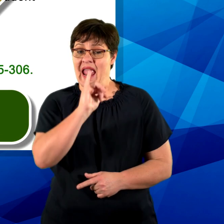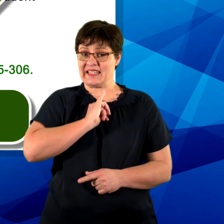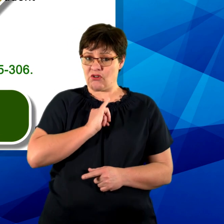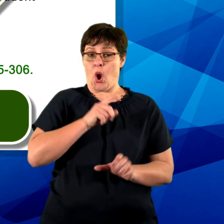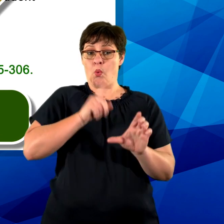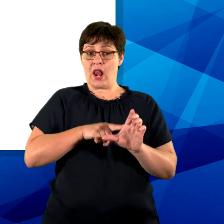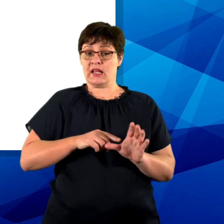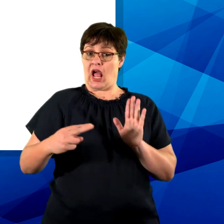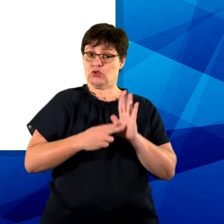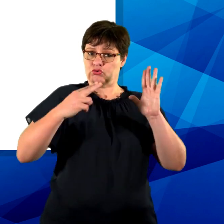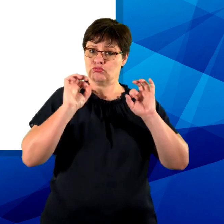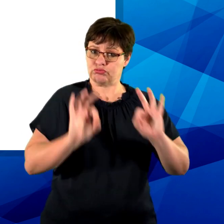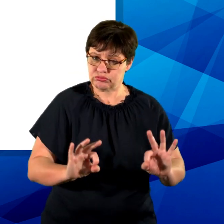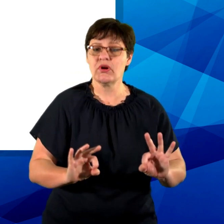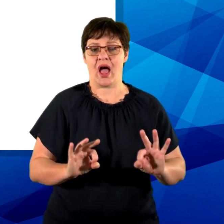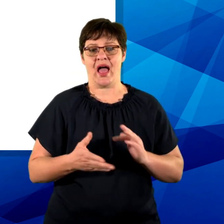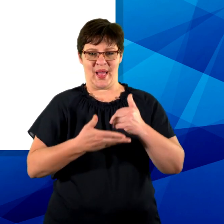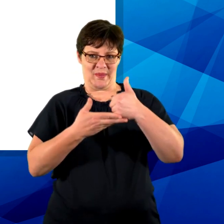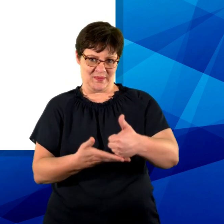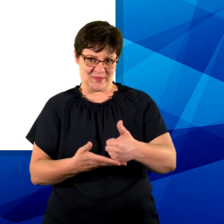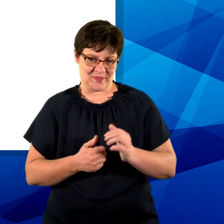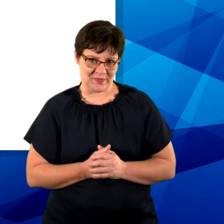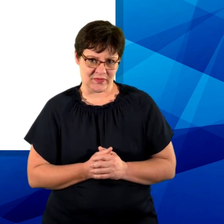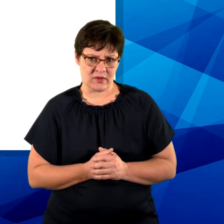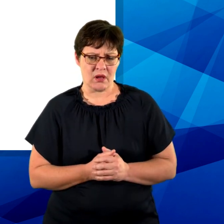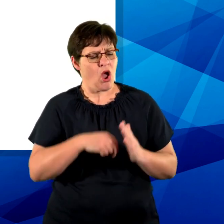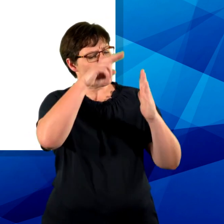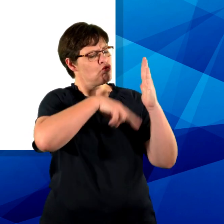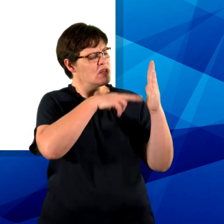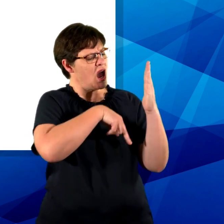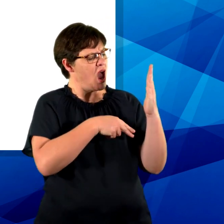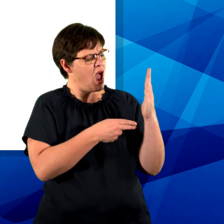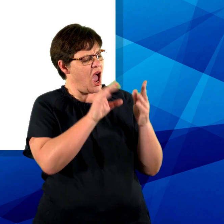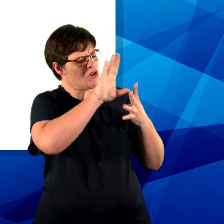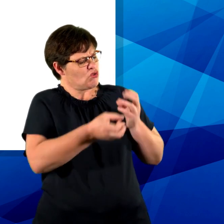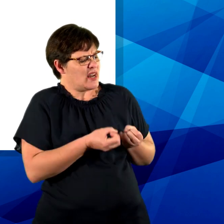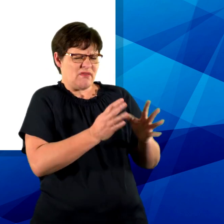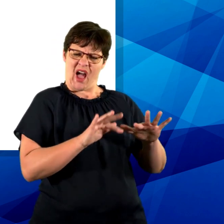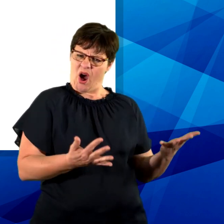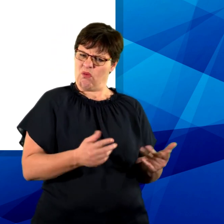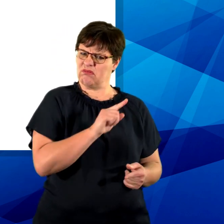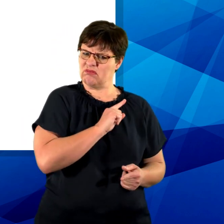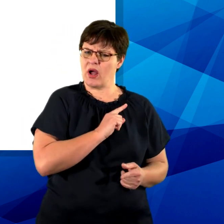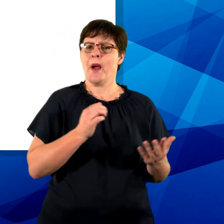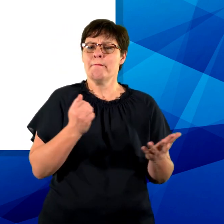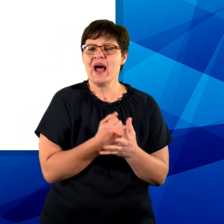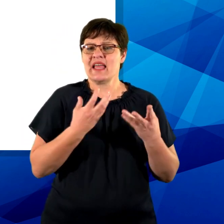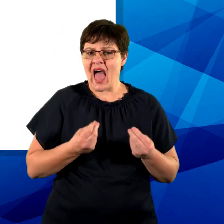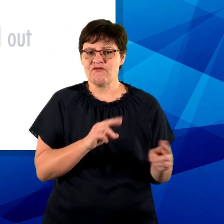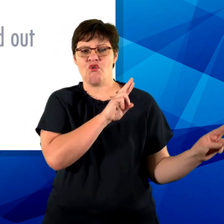integrity. To make sure the reader understands the way in which you give credit, you have to follow a certain referencing